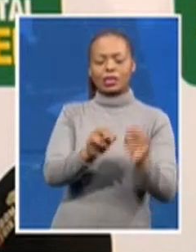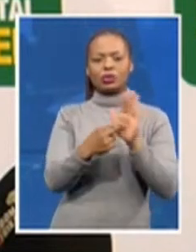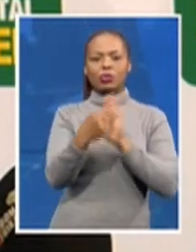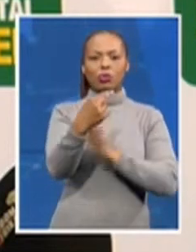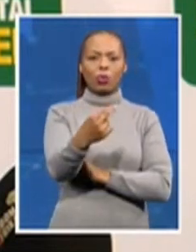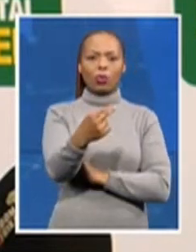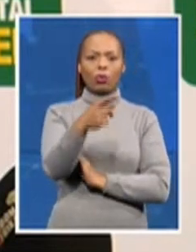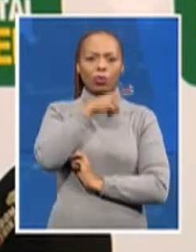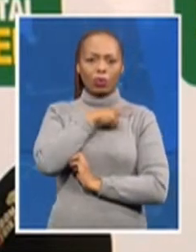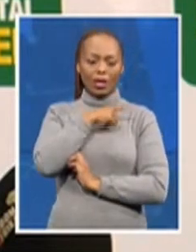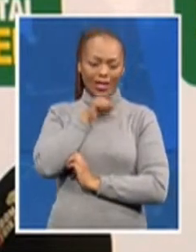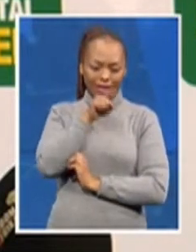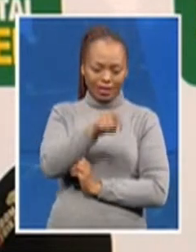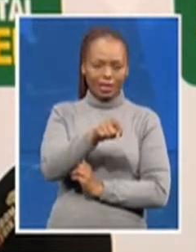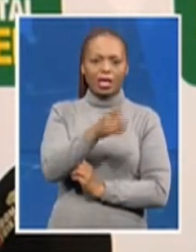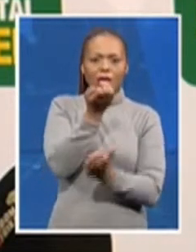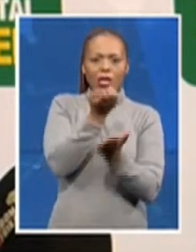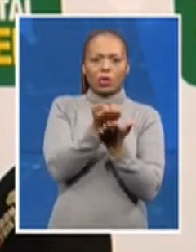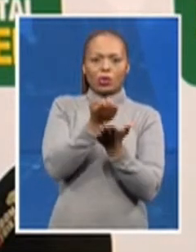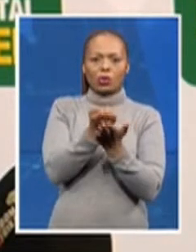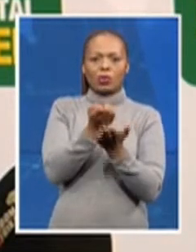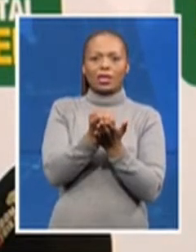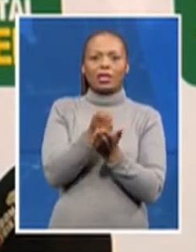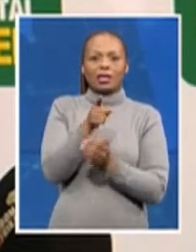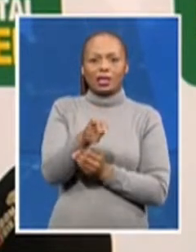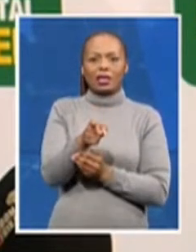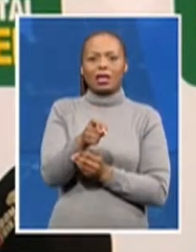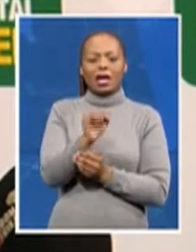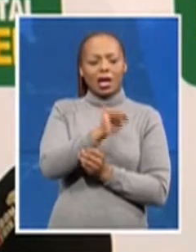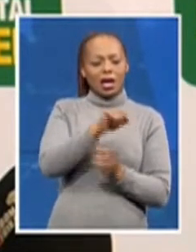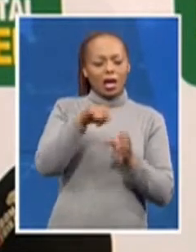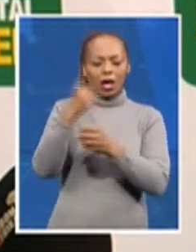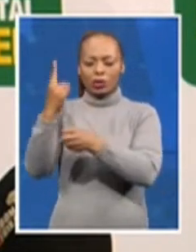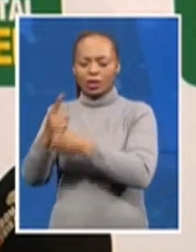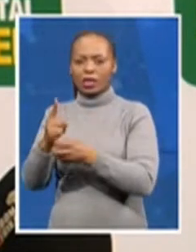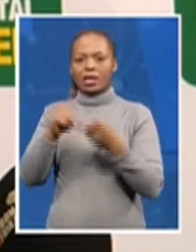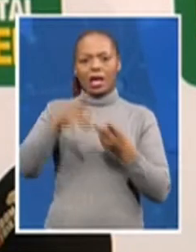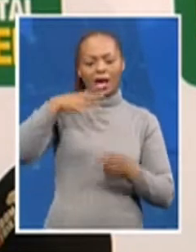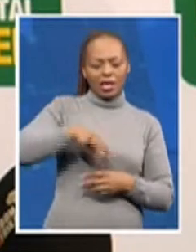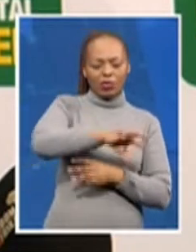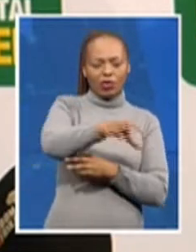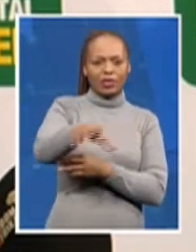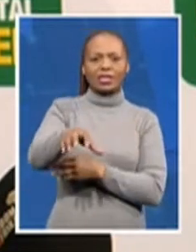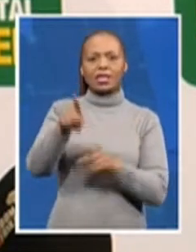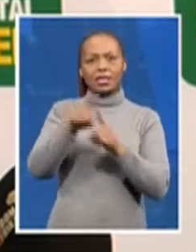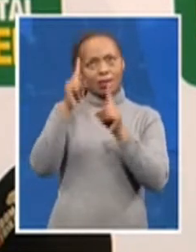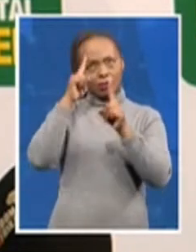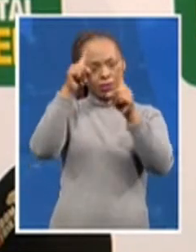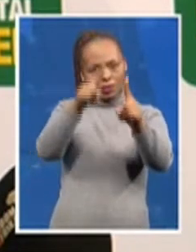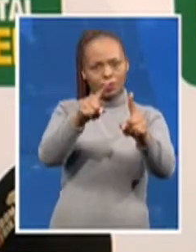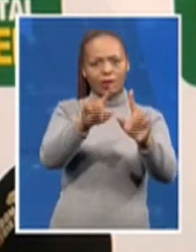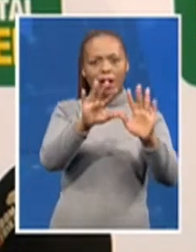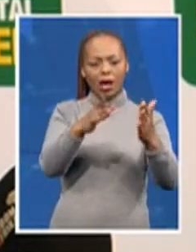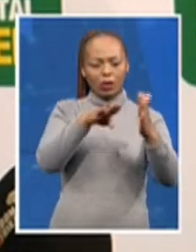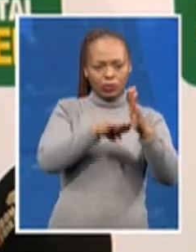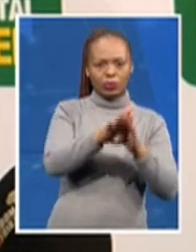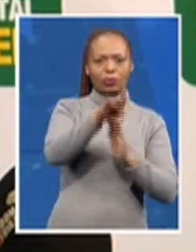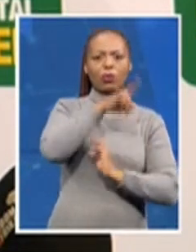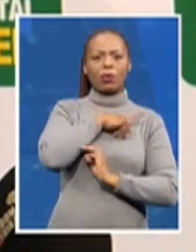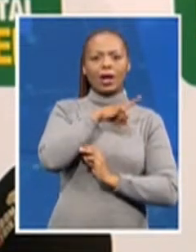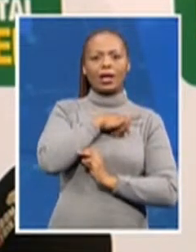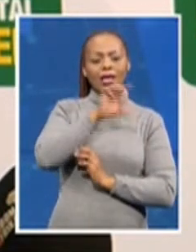hubs of Gauteng and other provinces. It must be remembered that the bulk of South African trade is